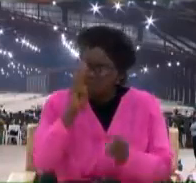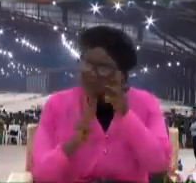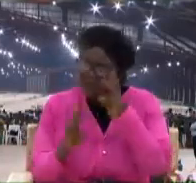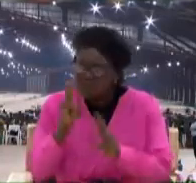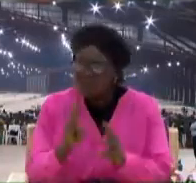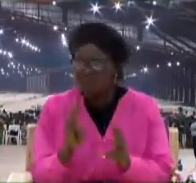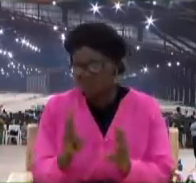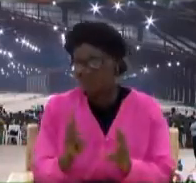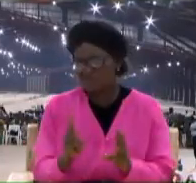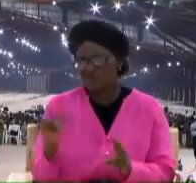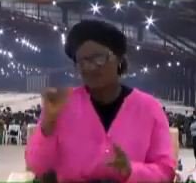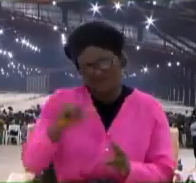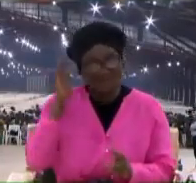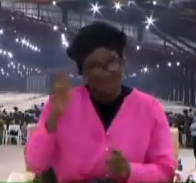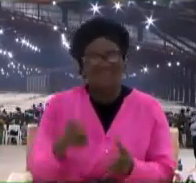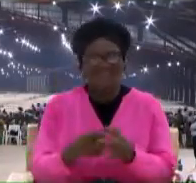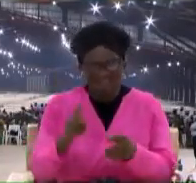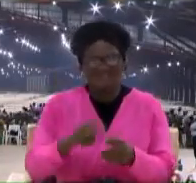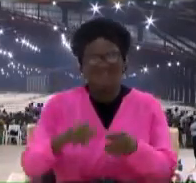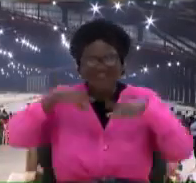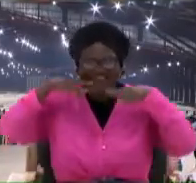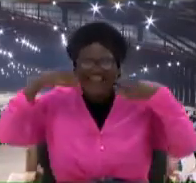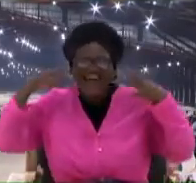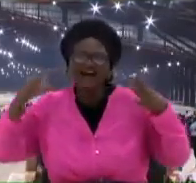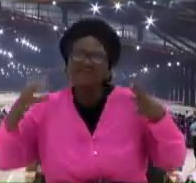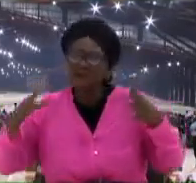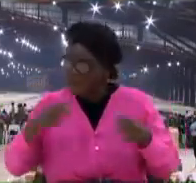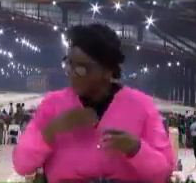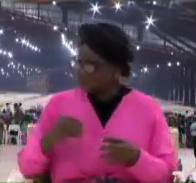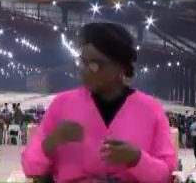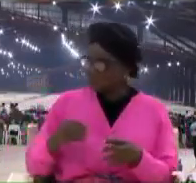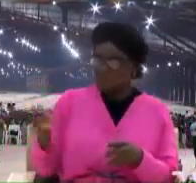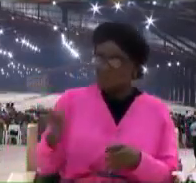laugh. And this time, they were laughing him to scorn.